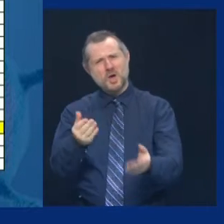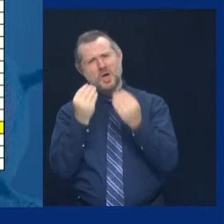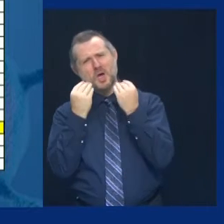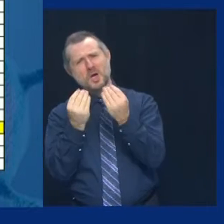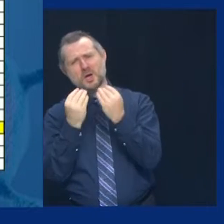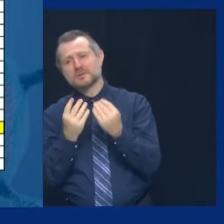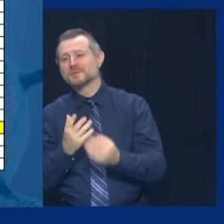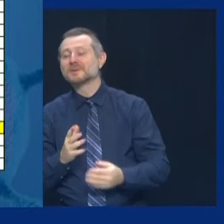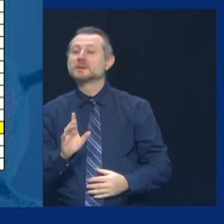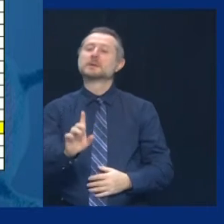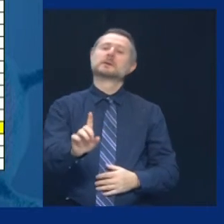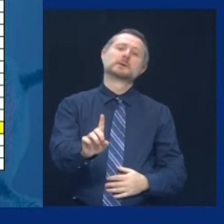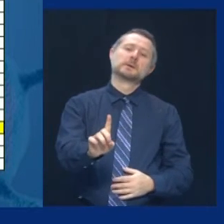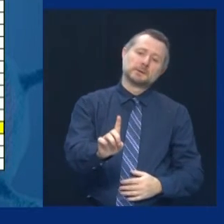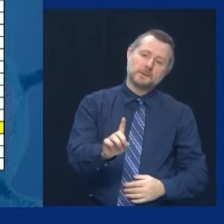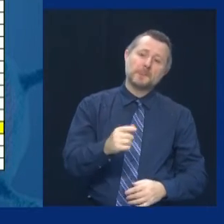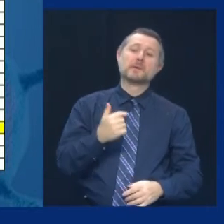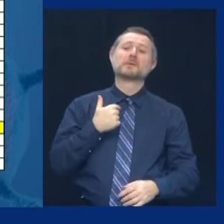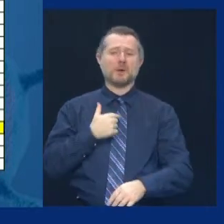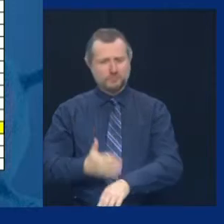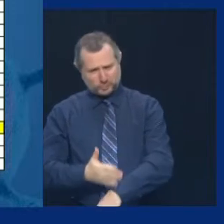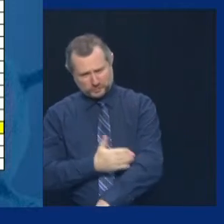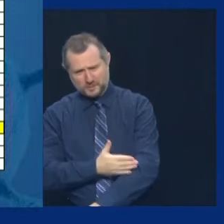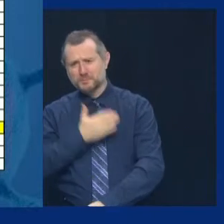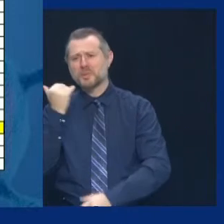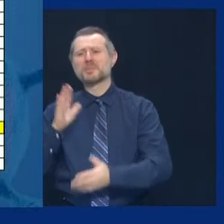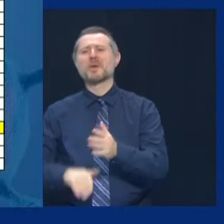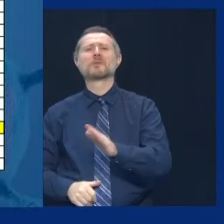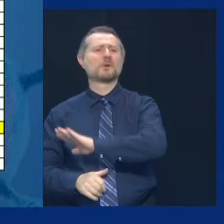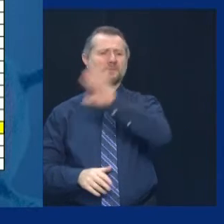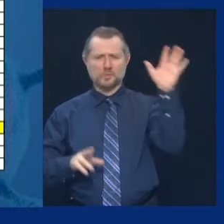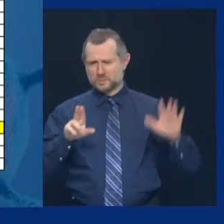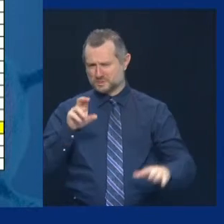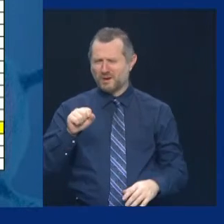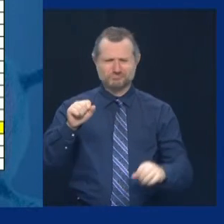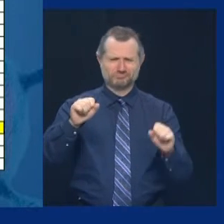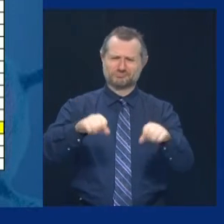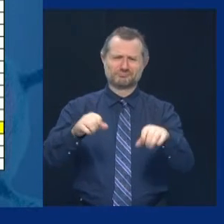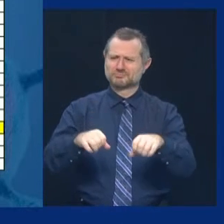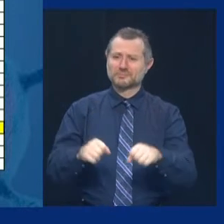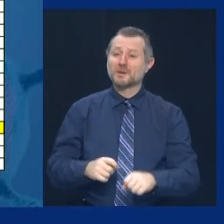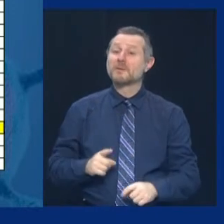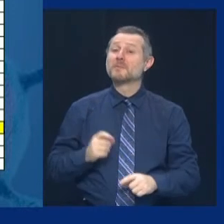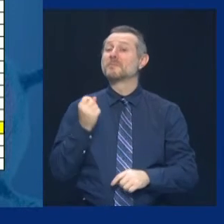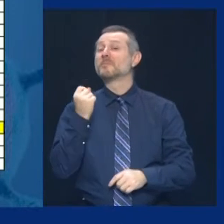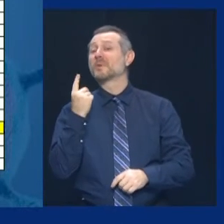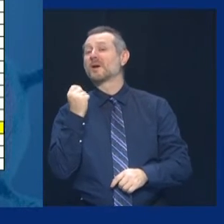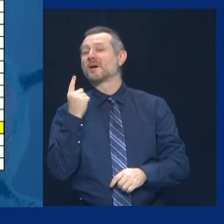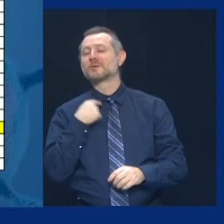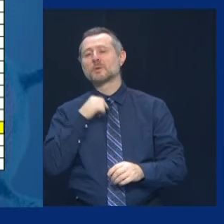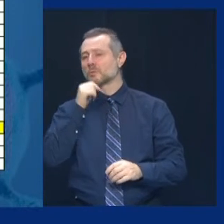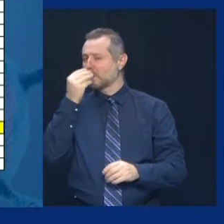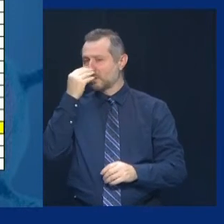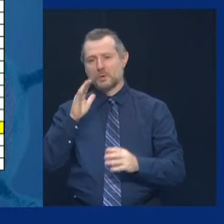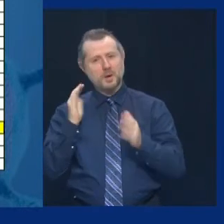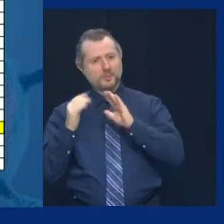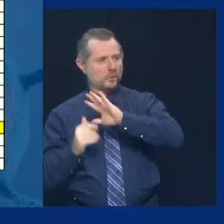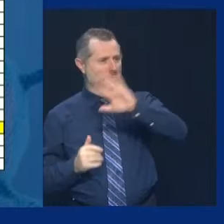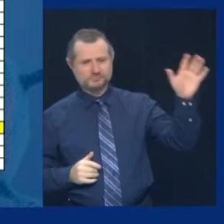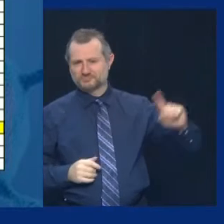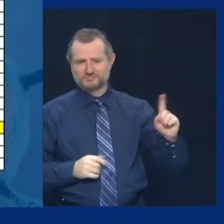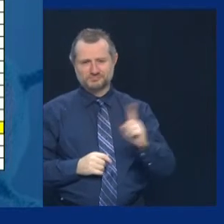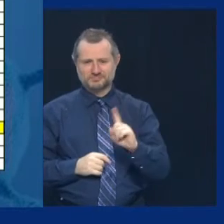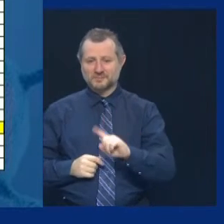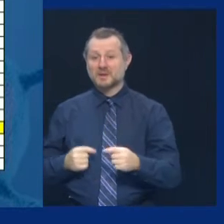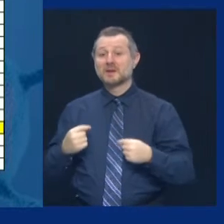doing much better than the rest of the nation. But it's not really about the rest of the nation. If a person dies in the state of New York, a